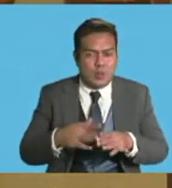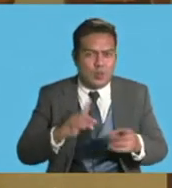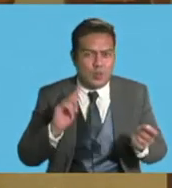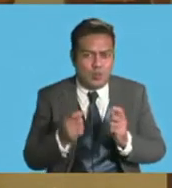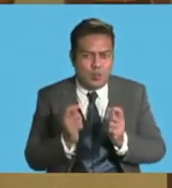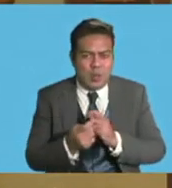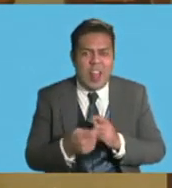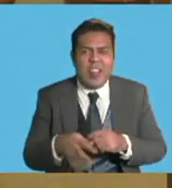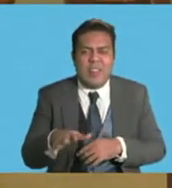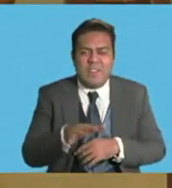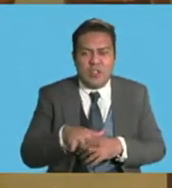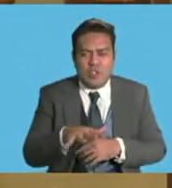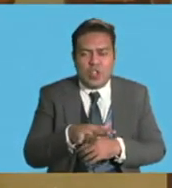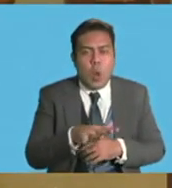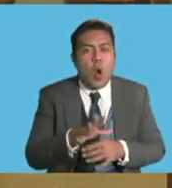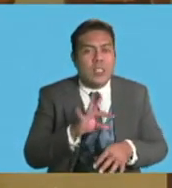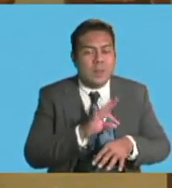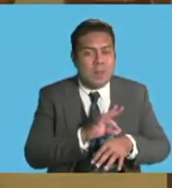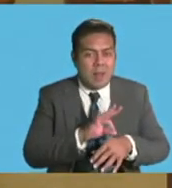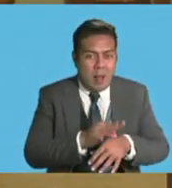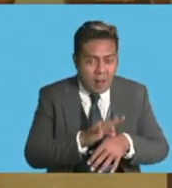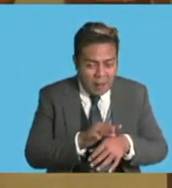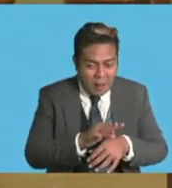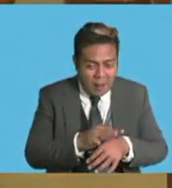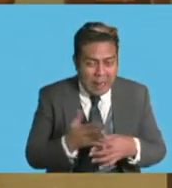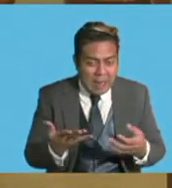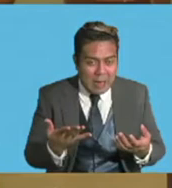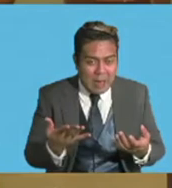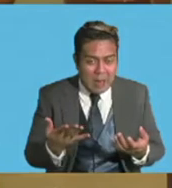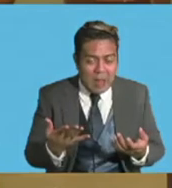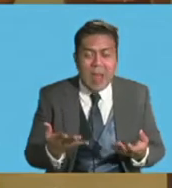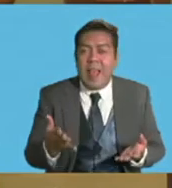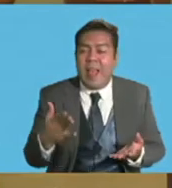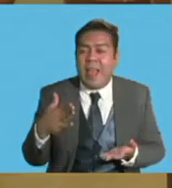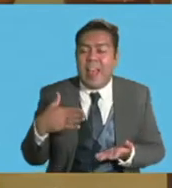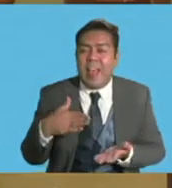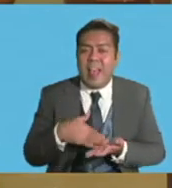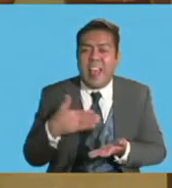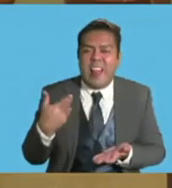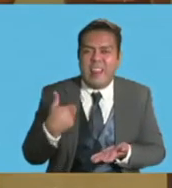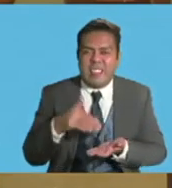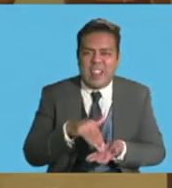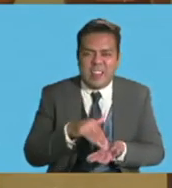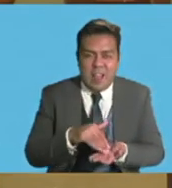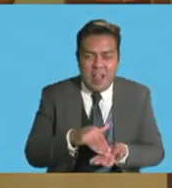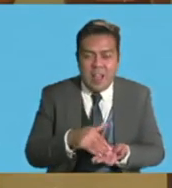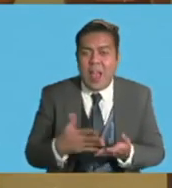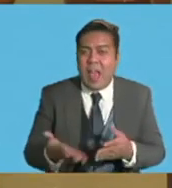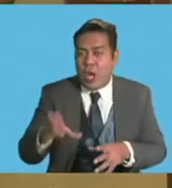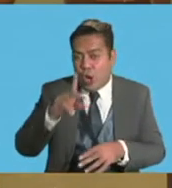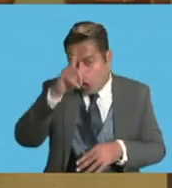refurbishing divisional and subdivisional hospitals, health centres, and nursing stations throughout